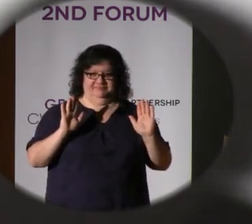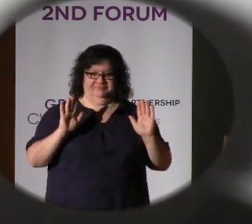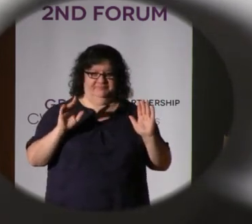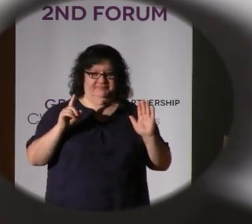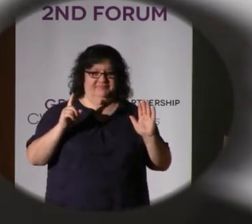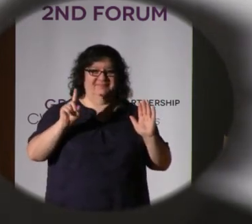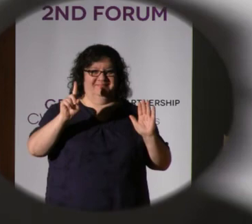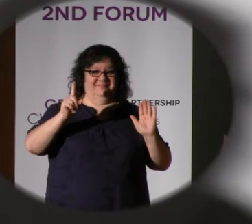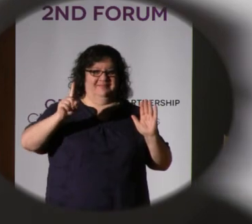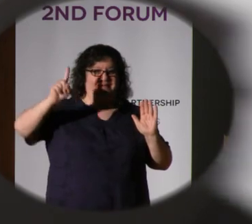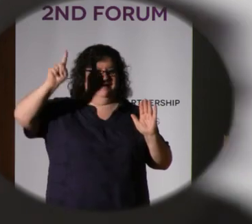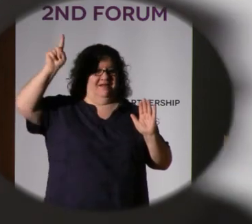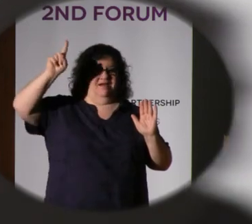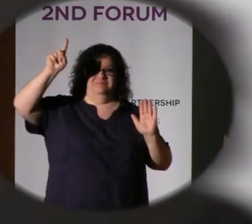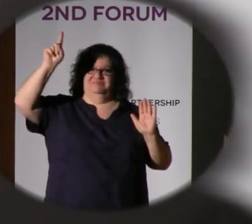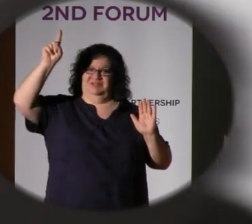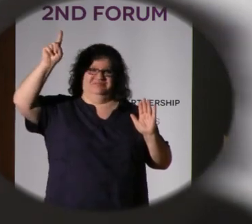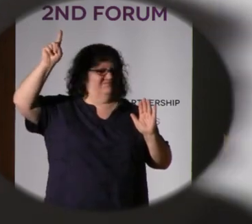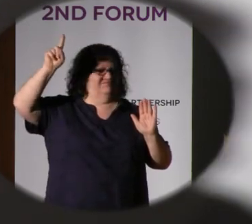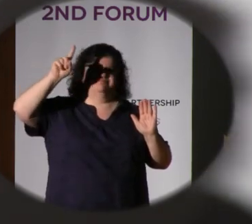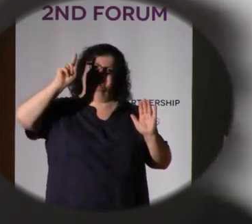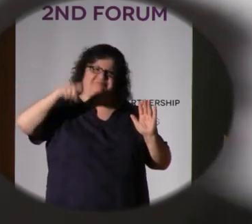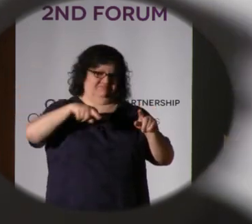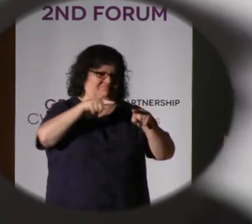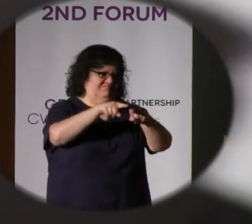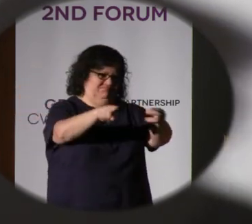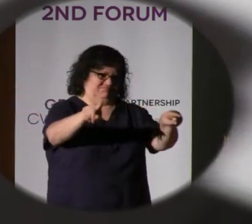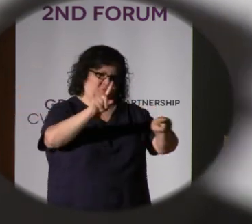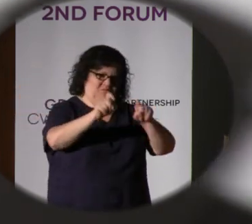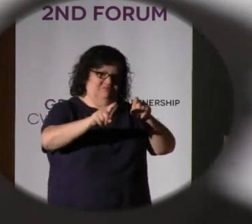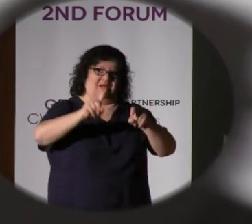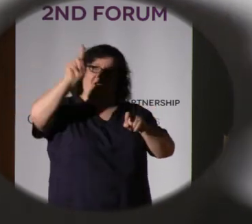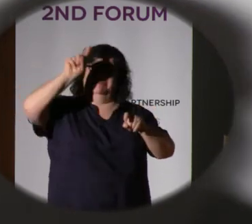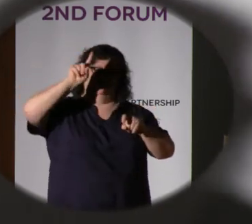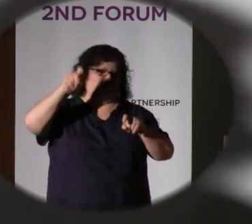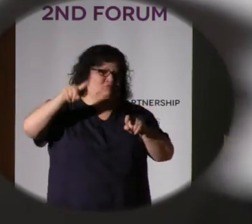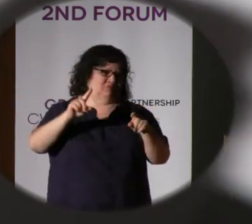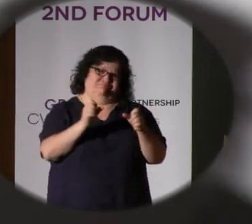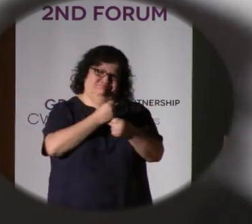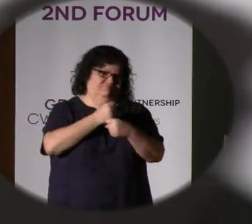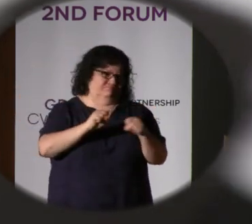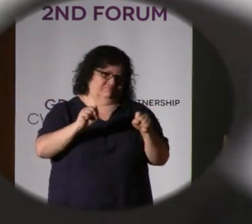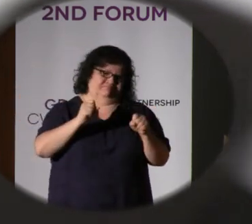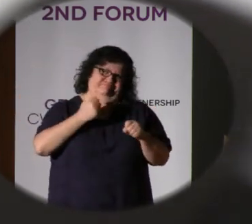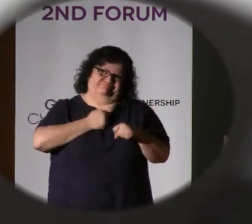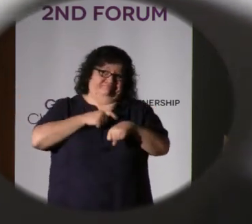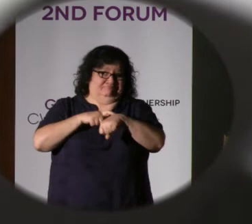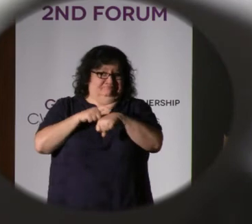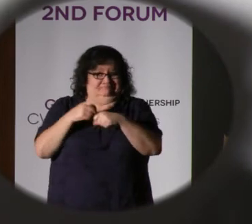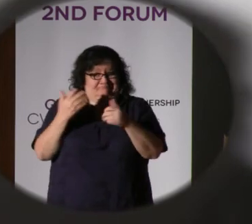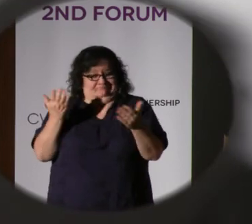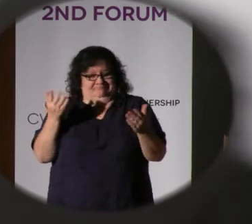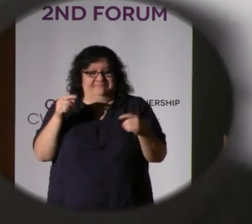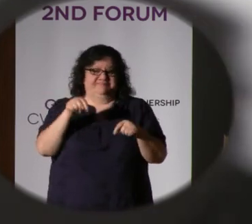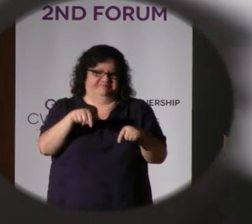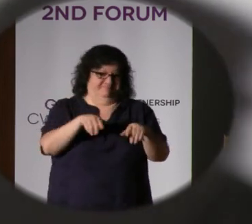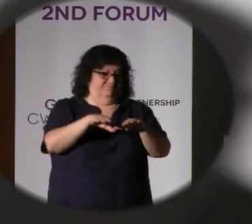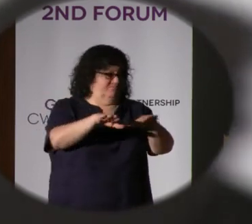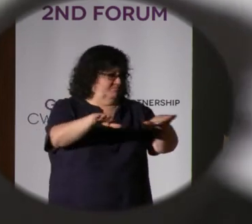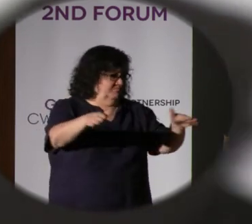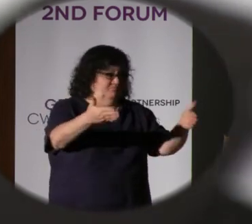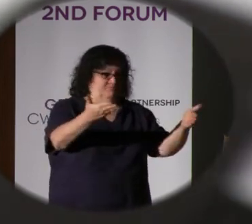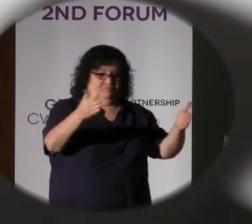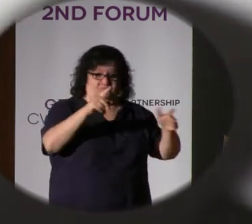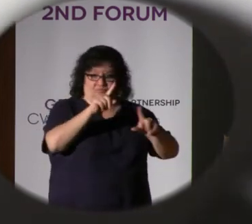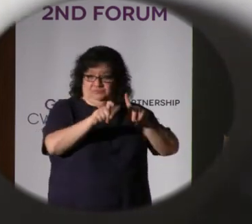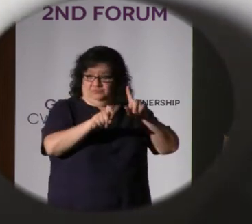sent down a few questions as well. Could we open the floor, and do people have